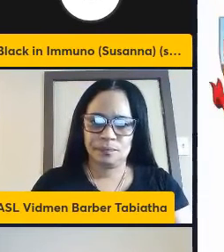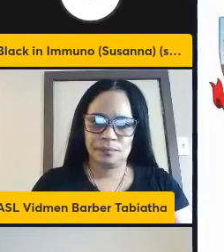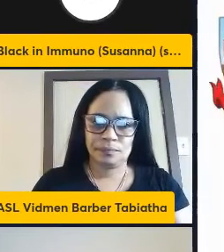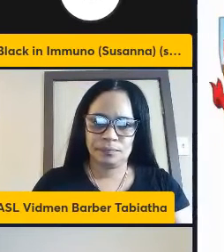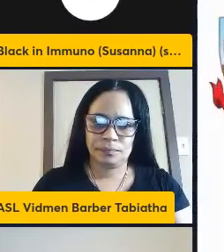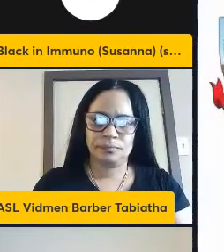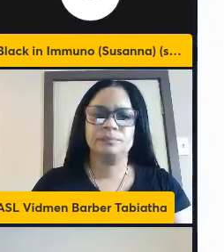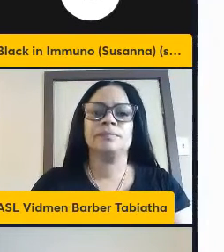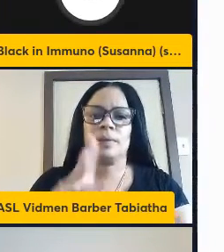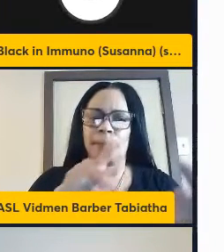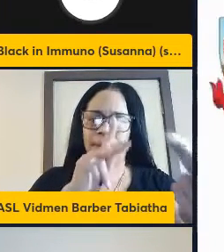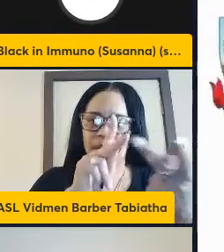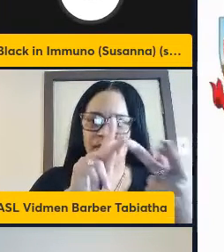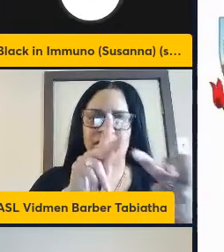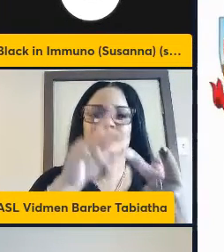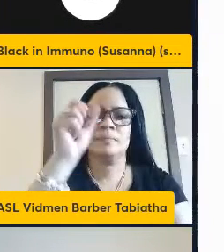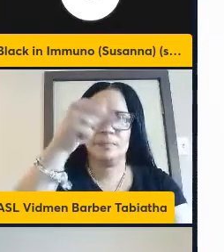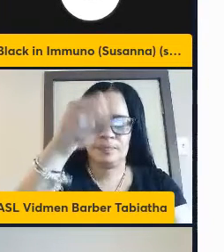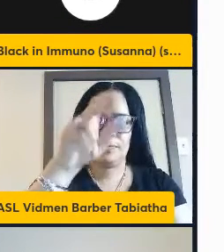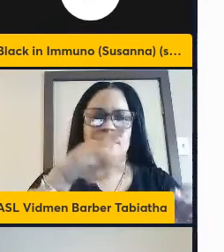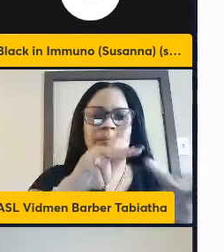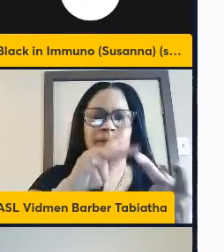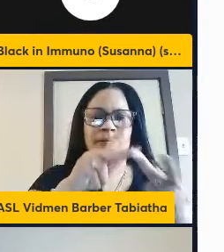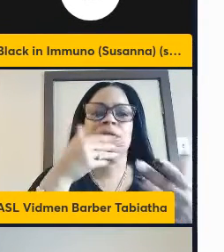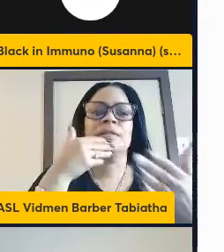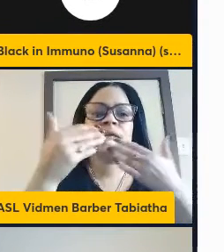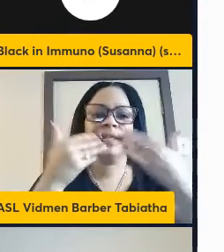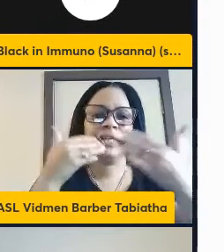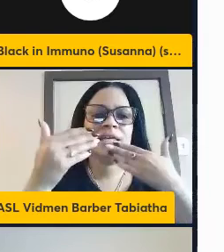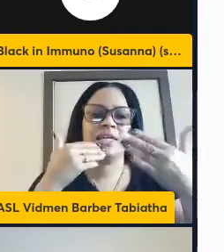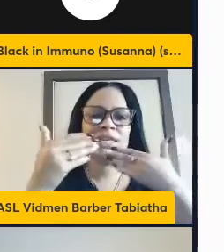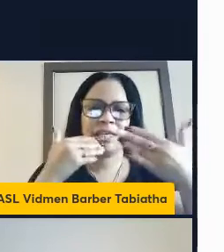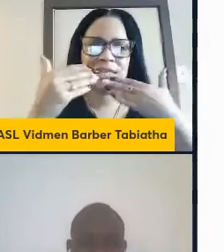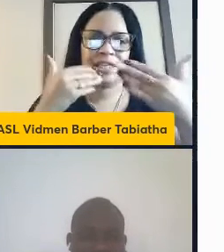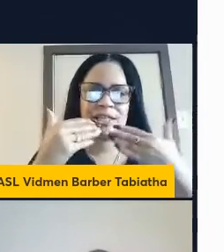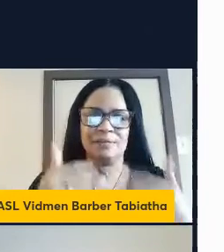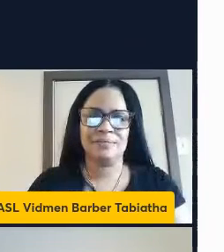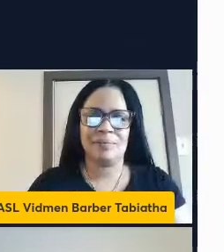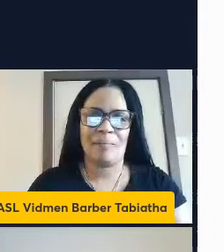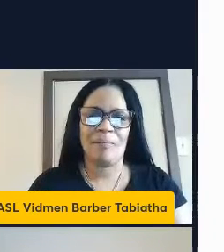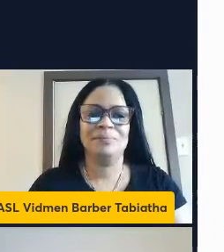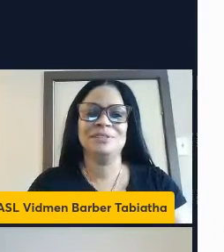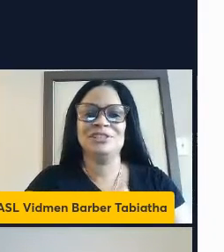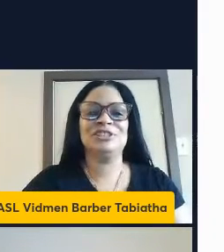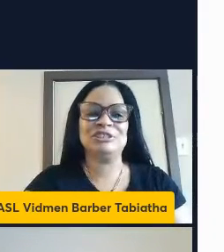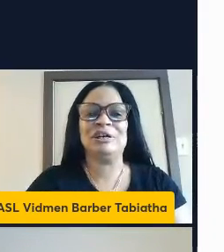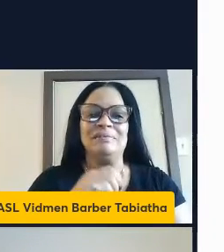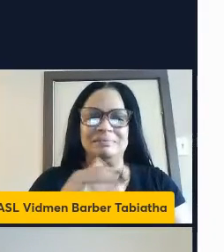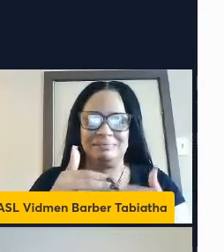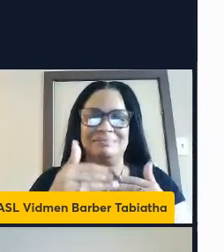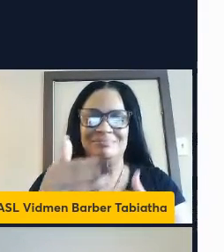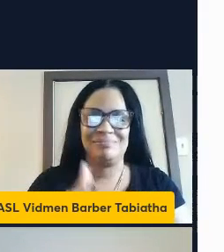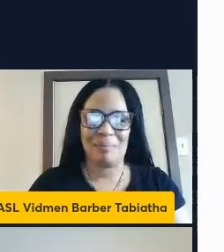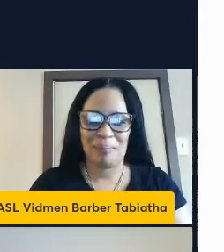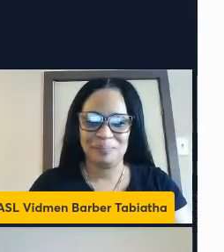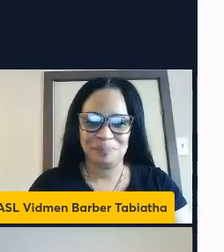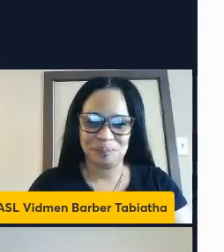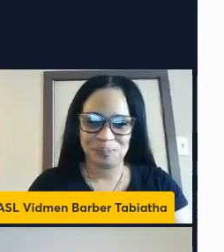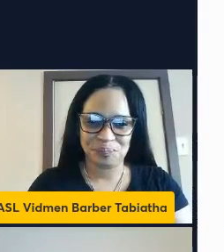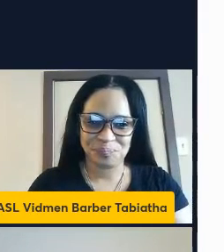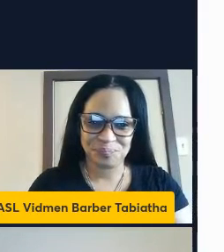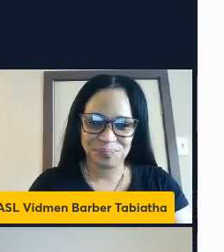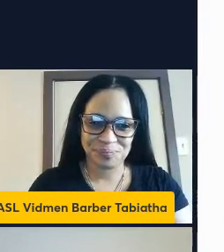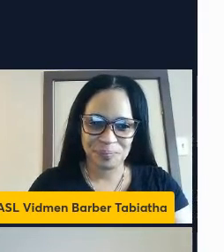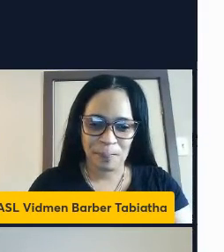Perfect. Yeah, that's perfect. Thank you. Great. Thank you so much. Sorry. Okay. Sorry about the next.